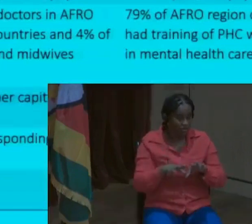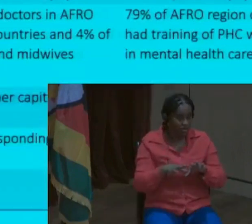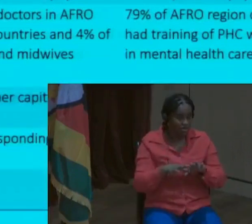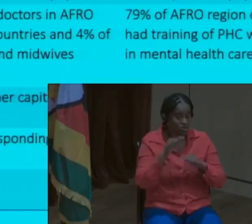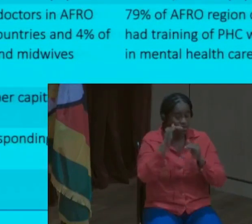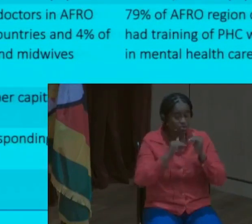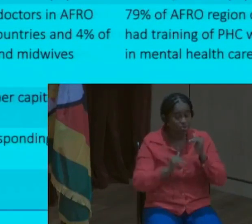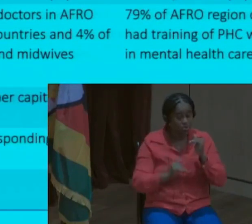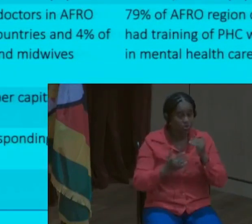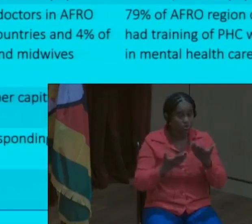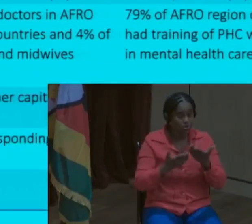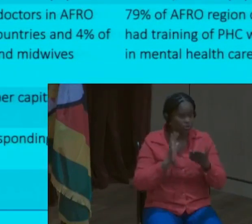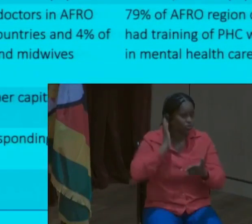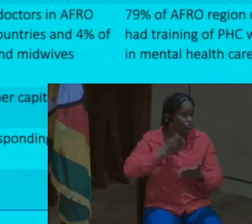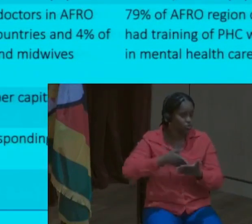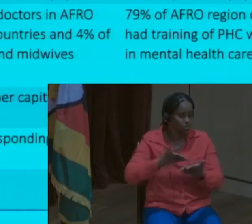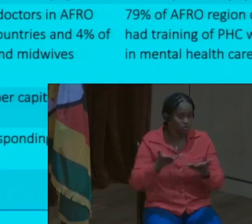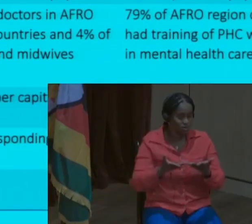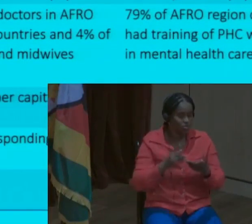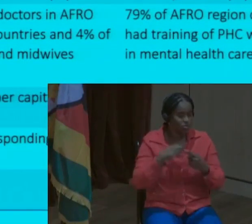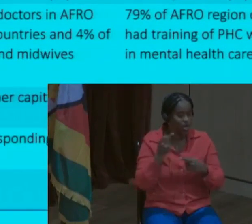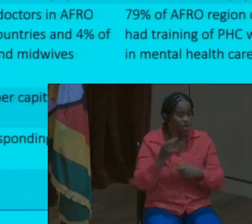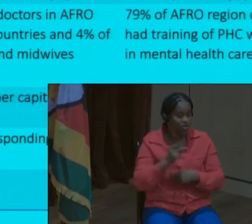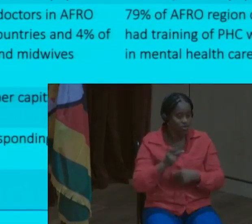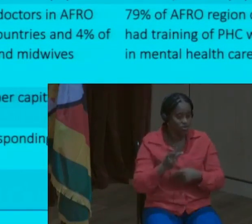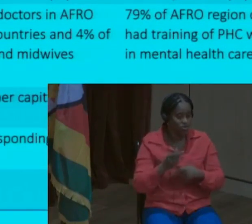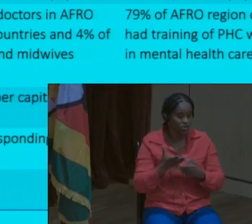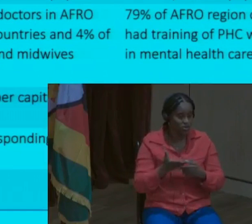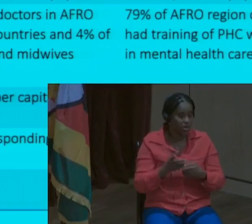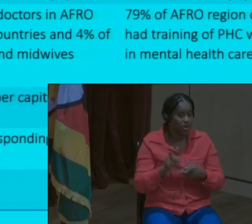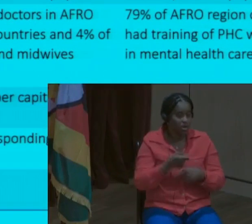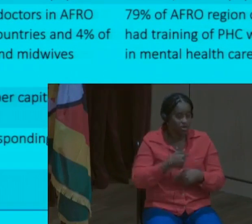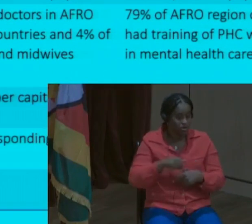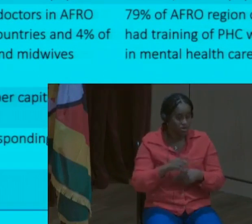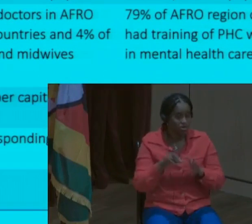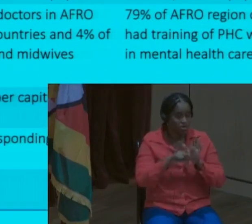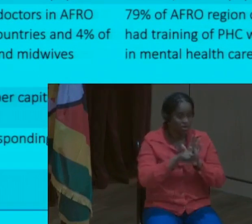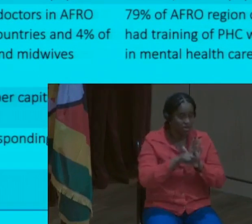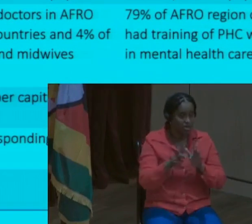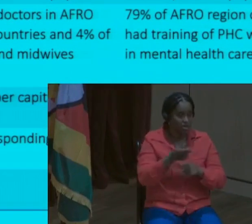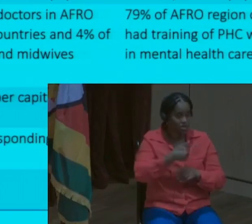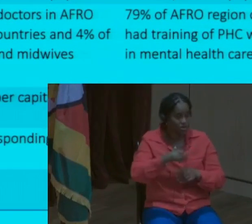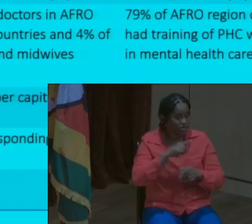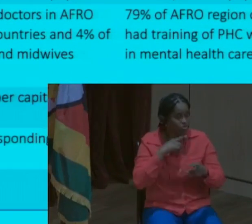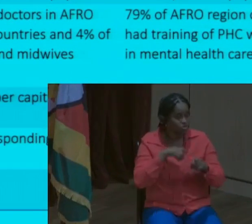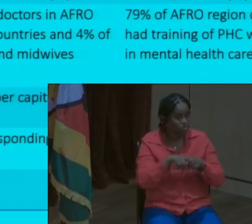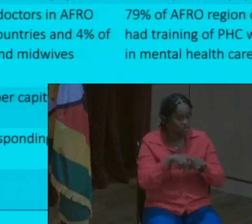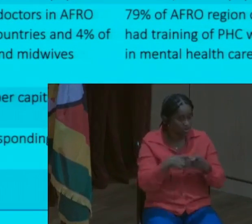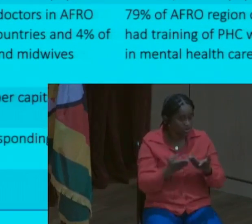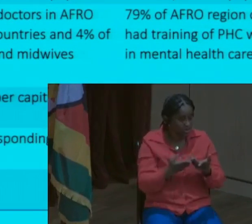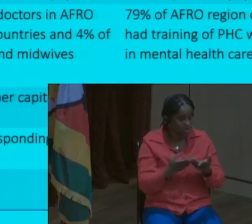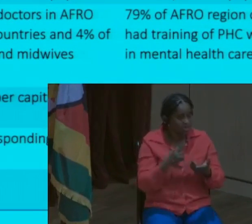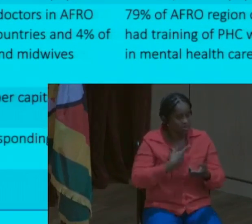progress. Then our laws, our policies, are they compliant with human rights